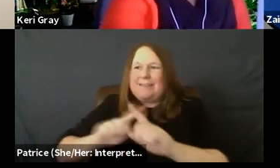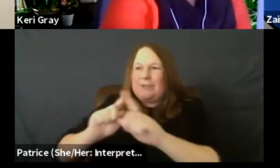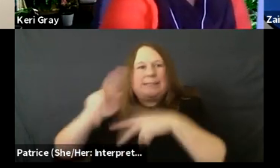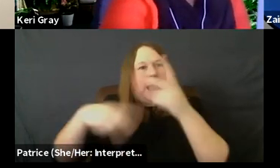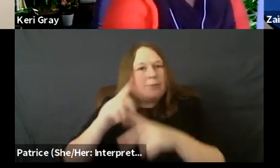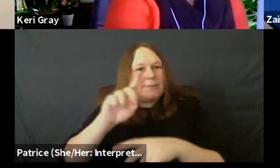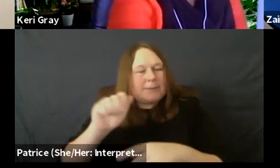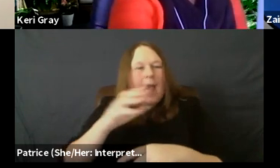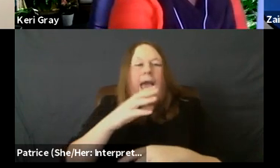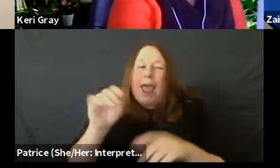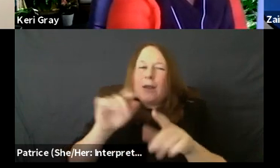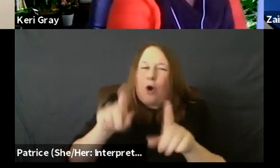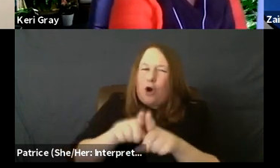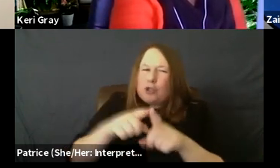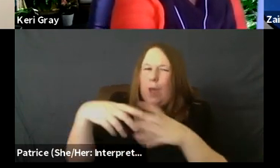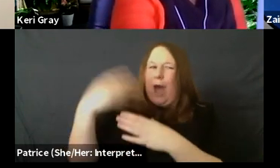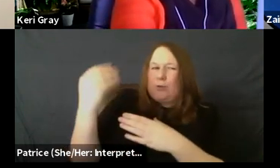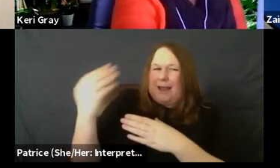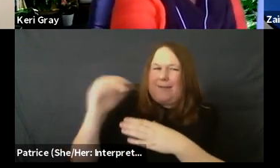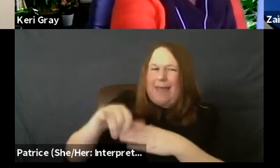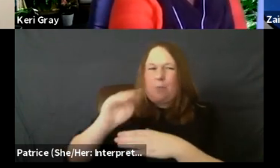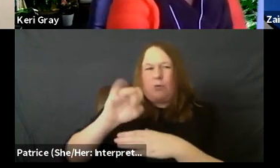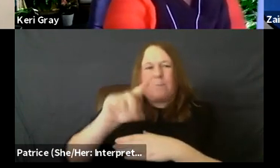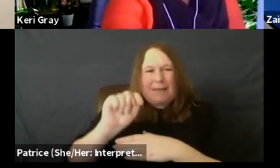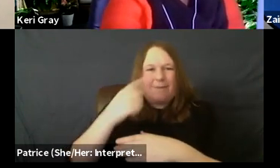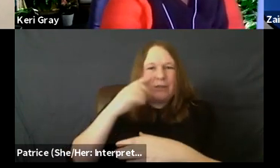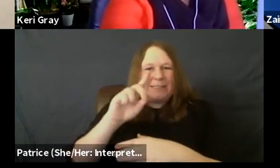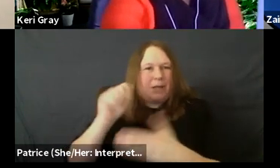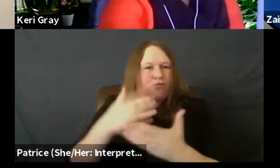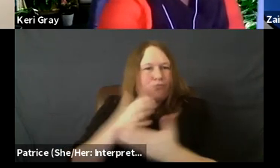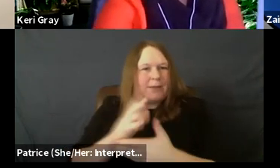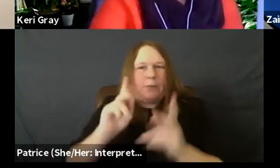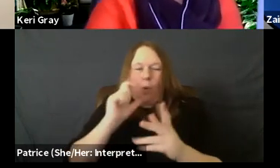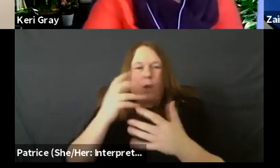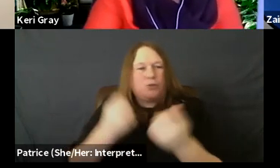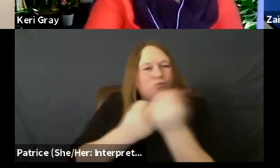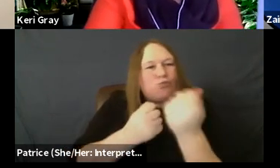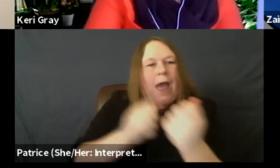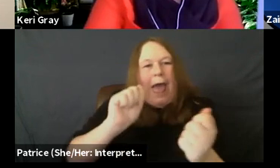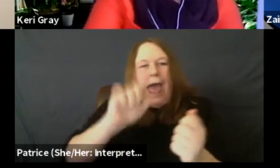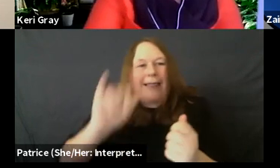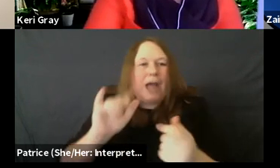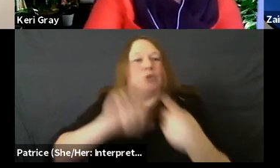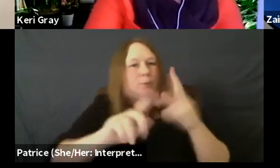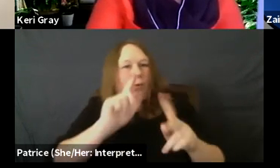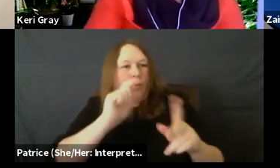disabilities, and also outside the disability rights movement, people who want to be allies to folks with